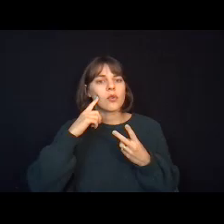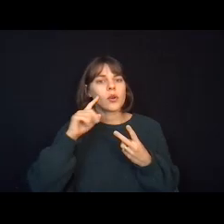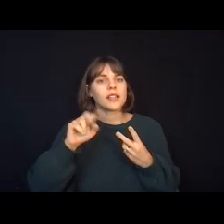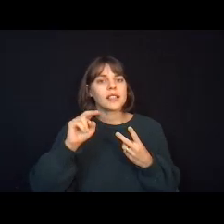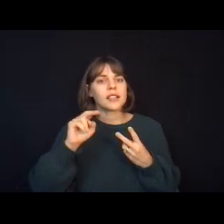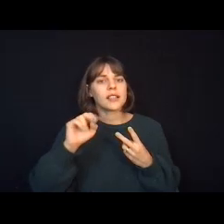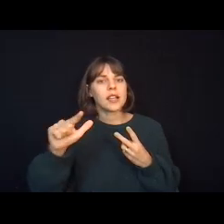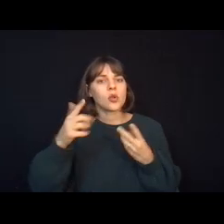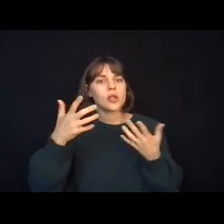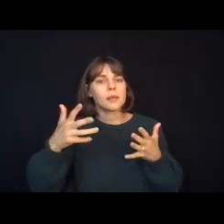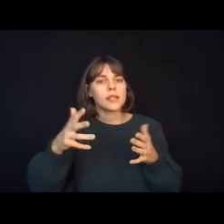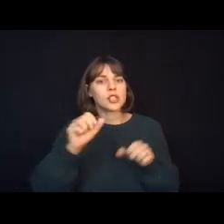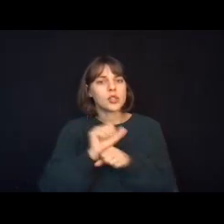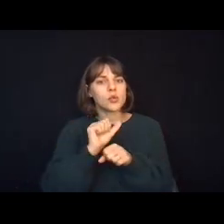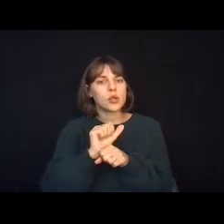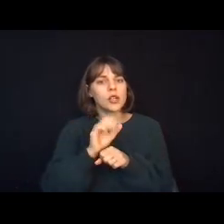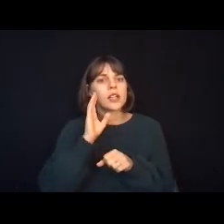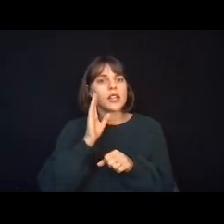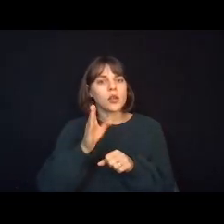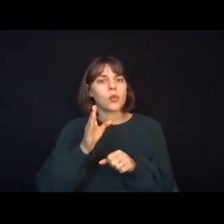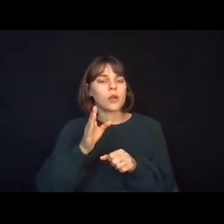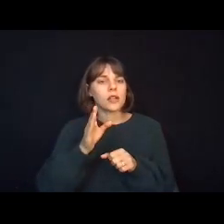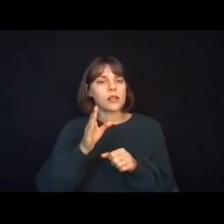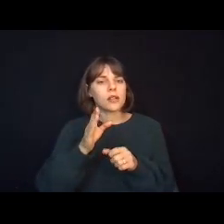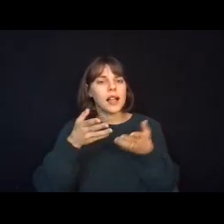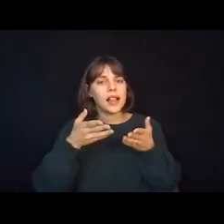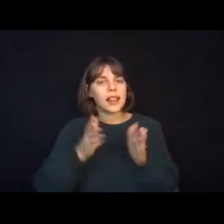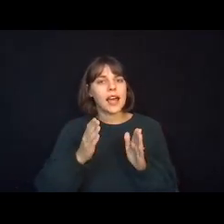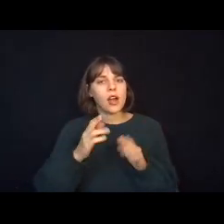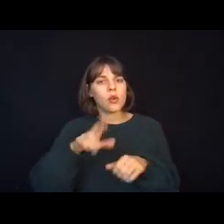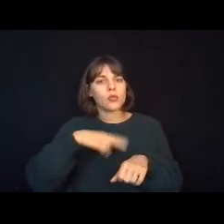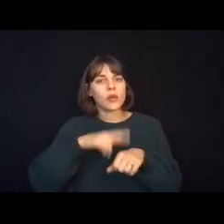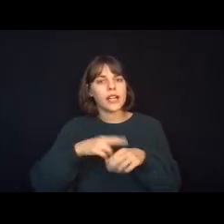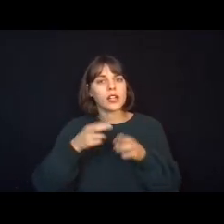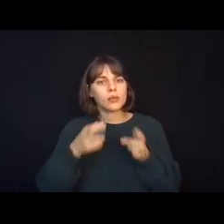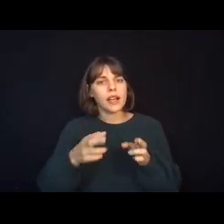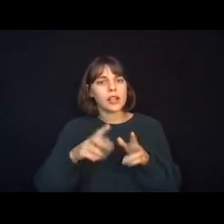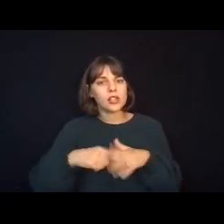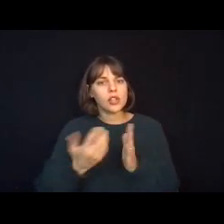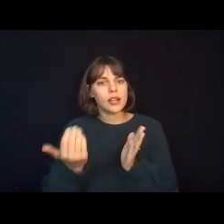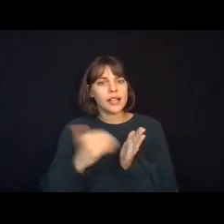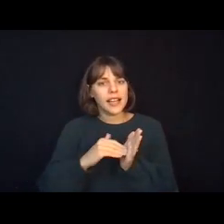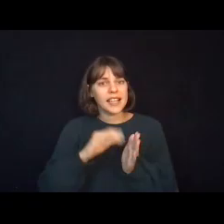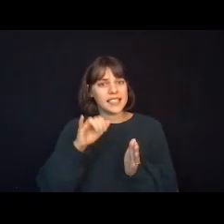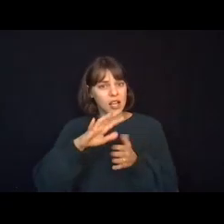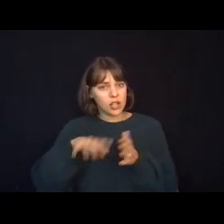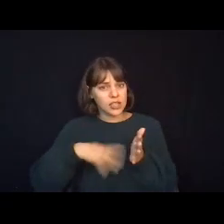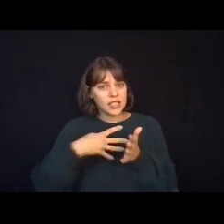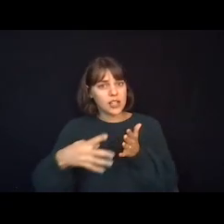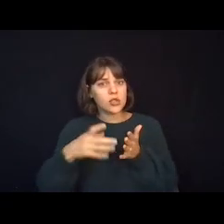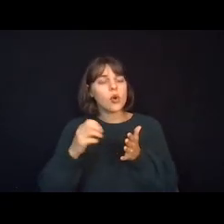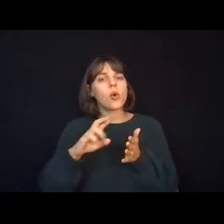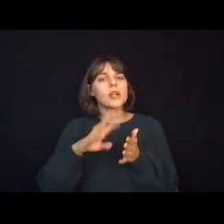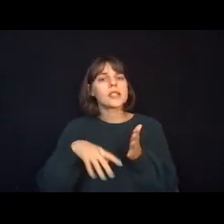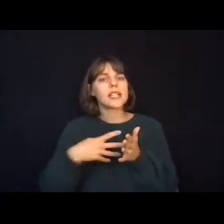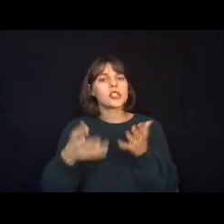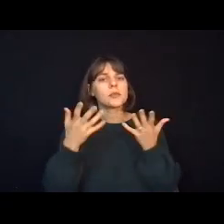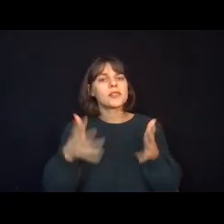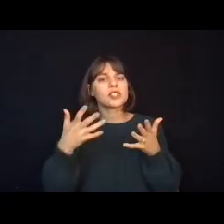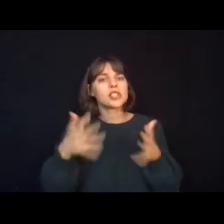tunnel completion work that will enable regular routing to begin, is that on schedule, or was it scheduled to